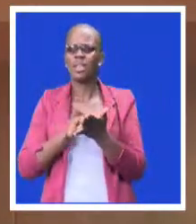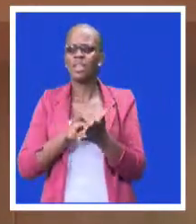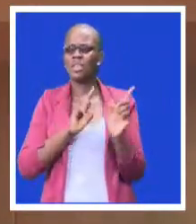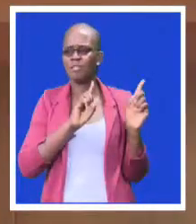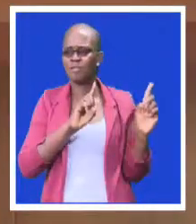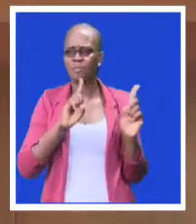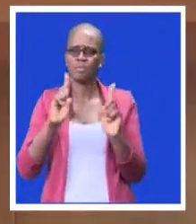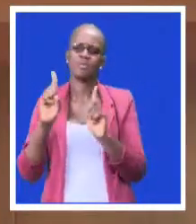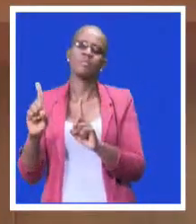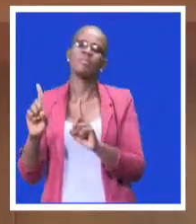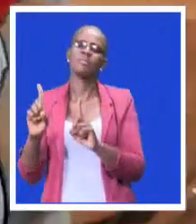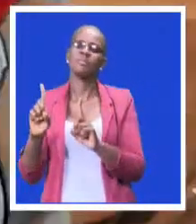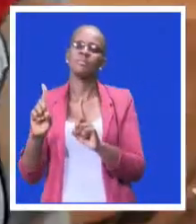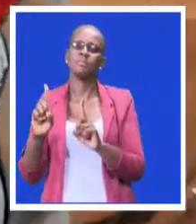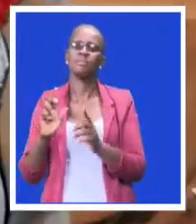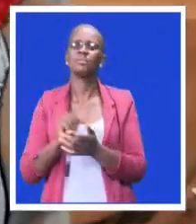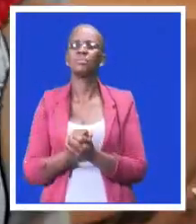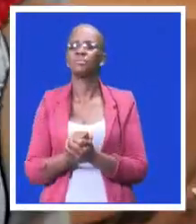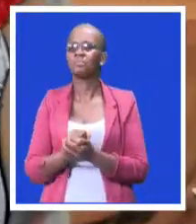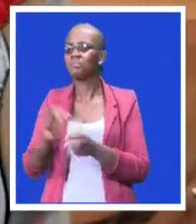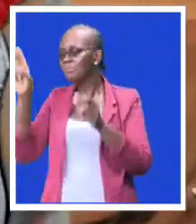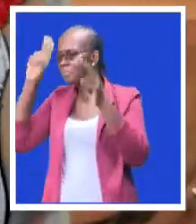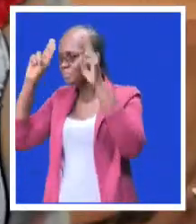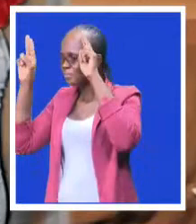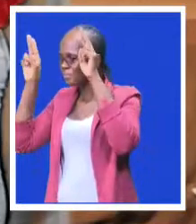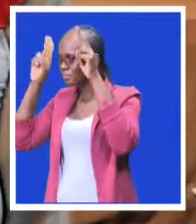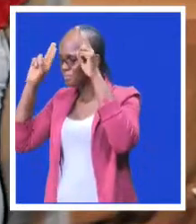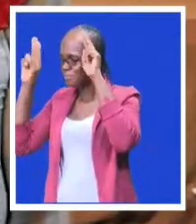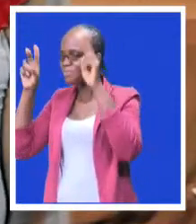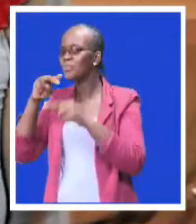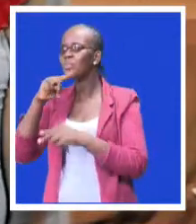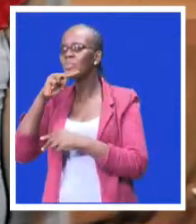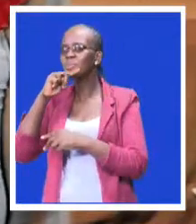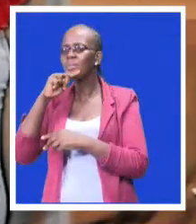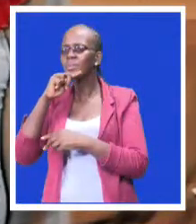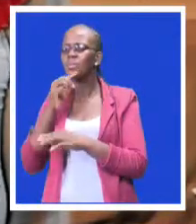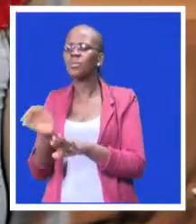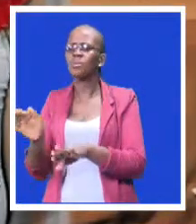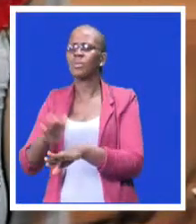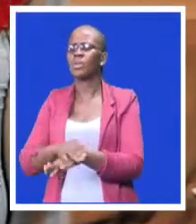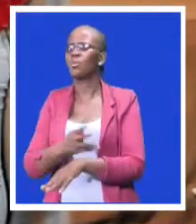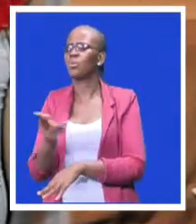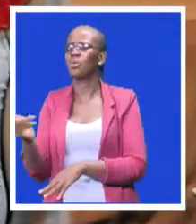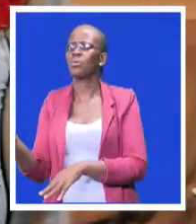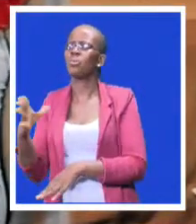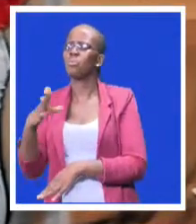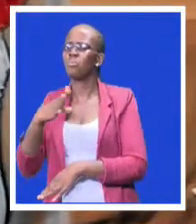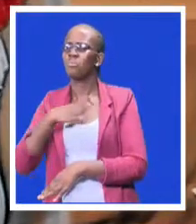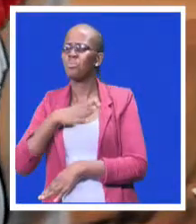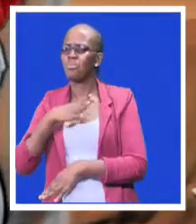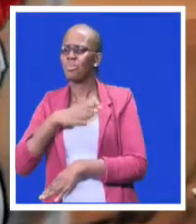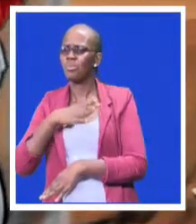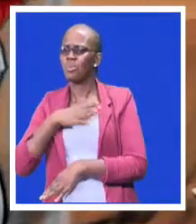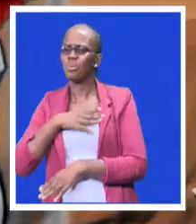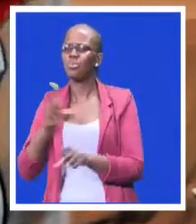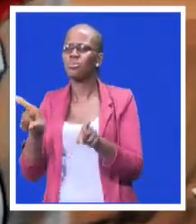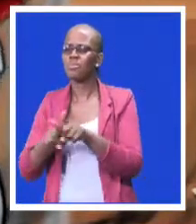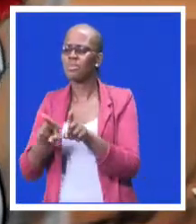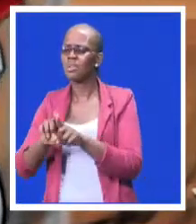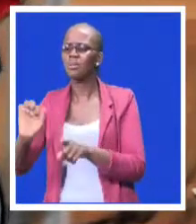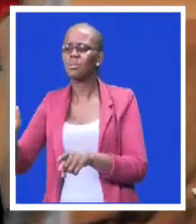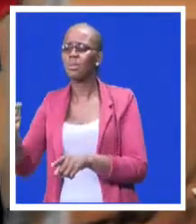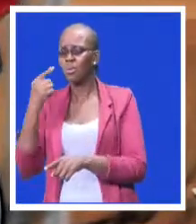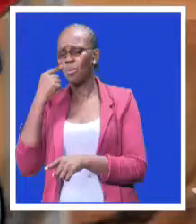Ndlovu. A very good afternoon, ma'am. Good afternoon, Lerato. How are you today? I'm good, and yourself? And you look very pretty. You look